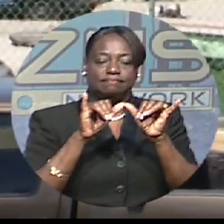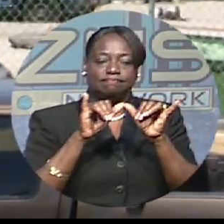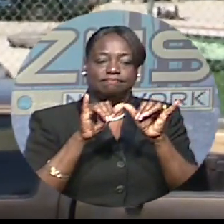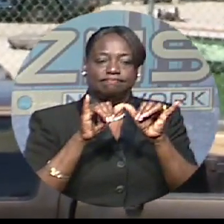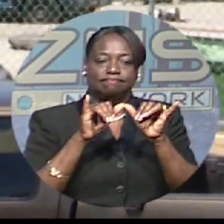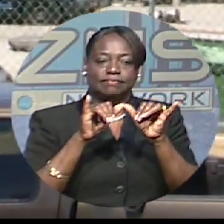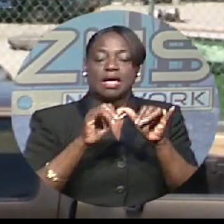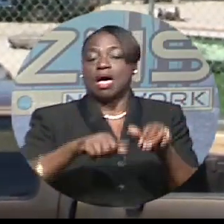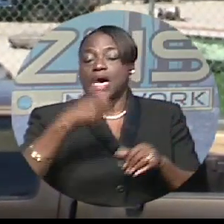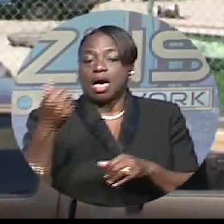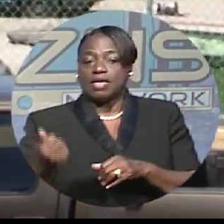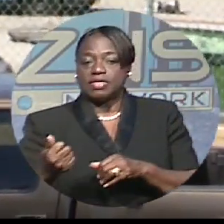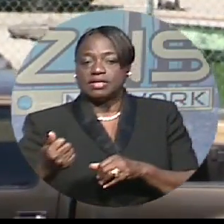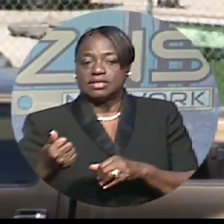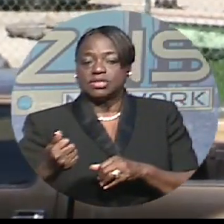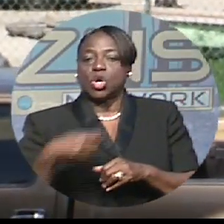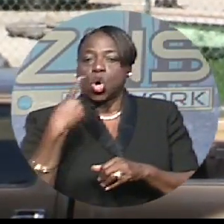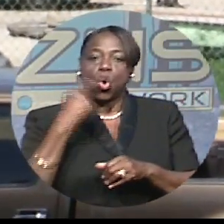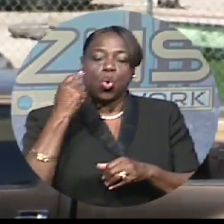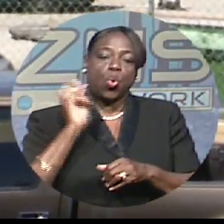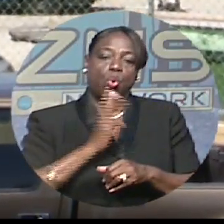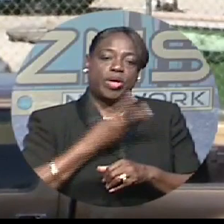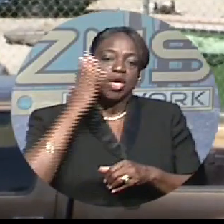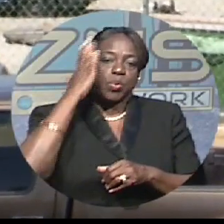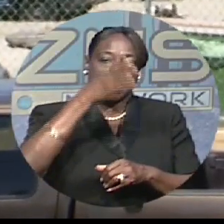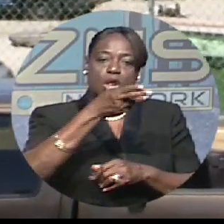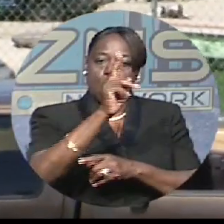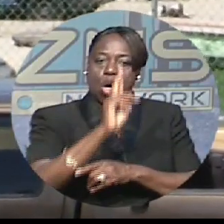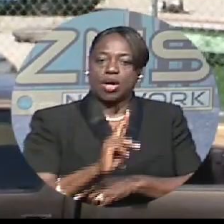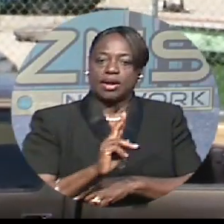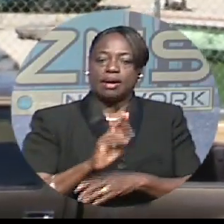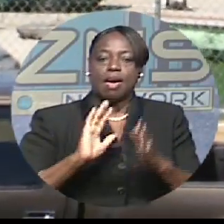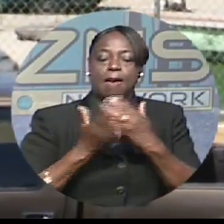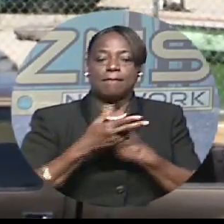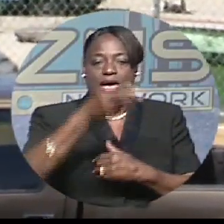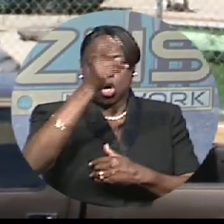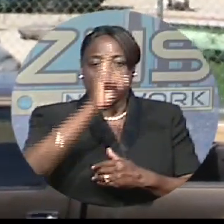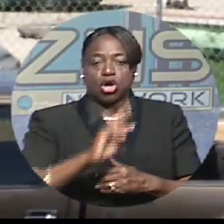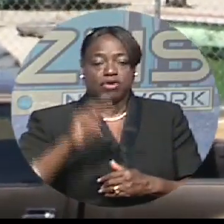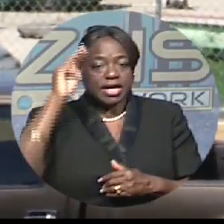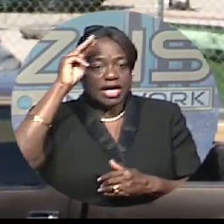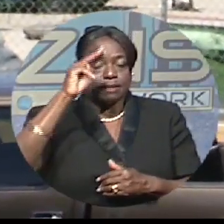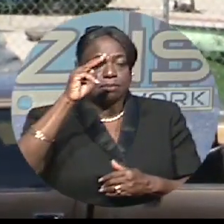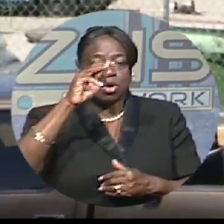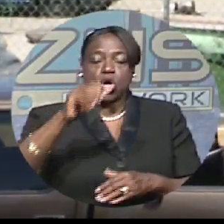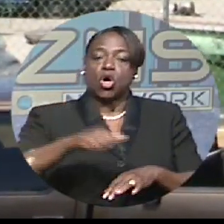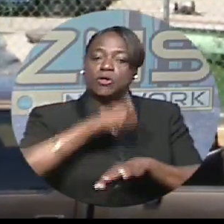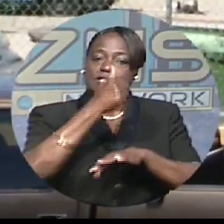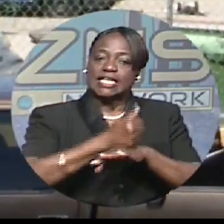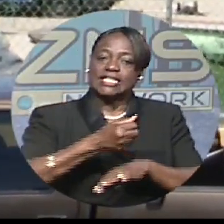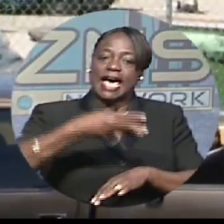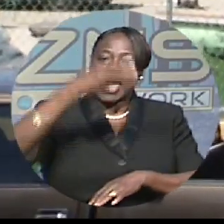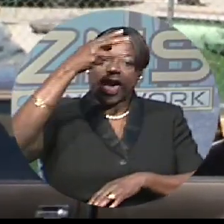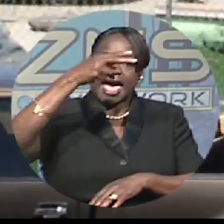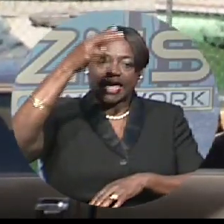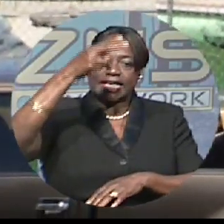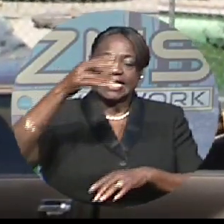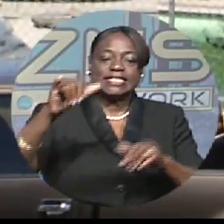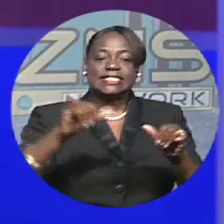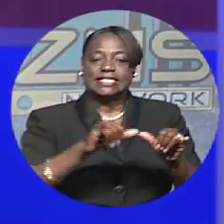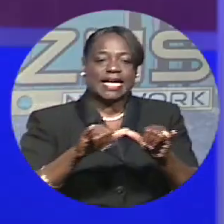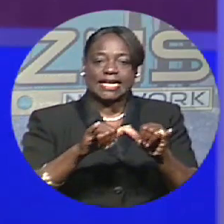to measure others who we will honor by honoring him, who sets a high precedent in terms of